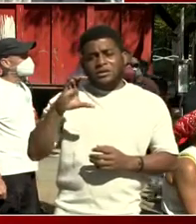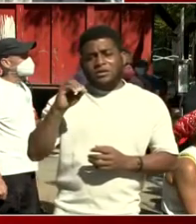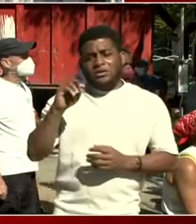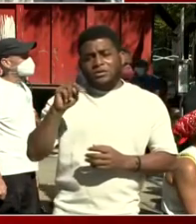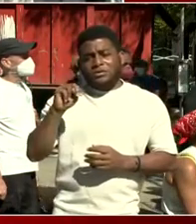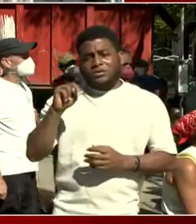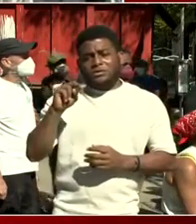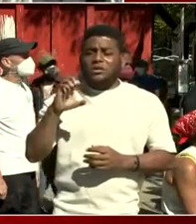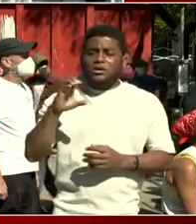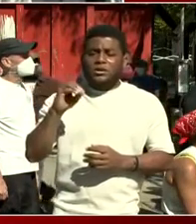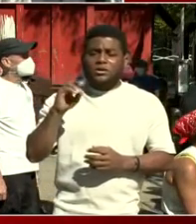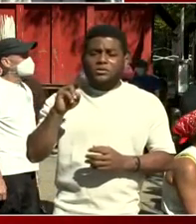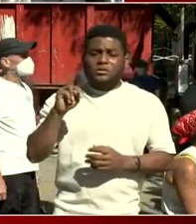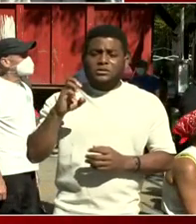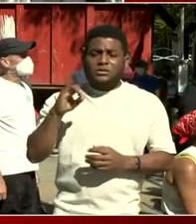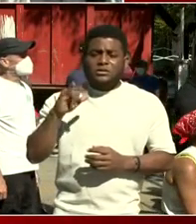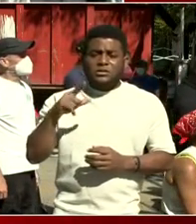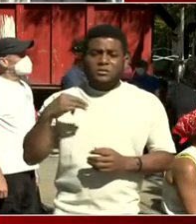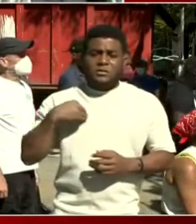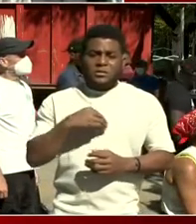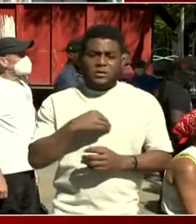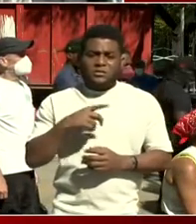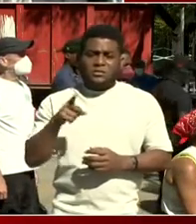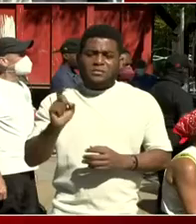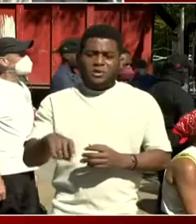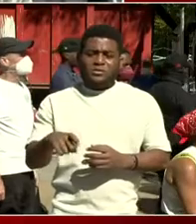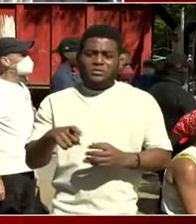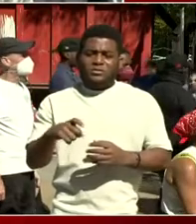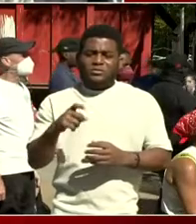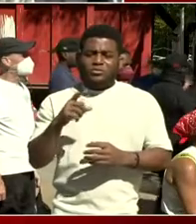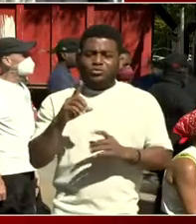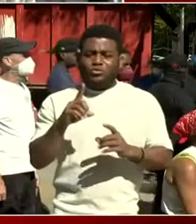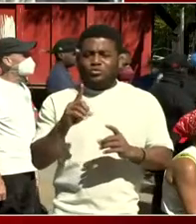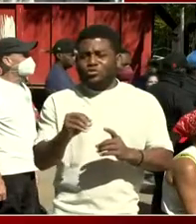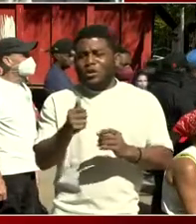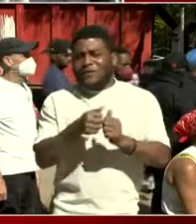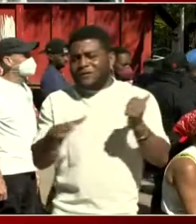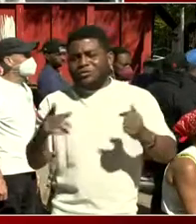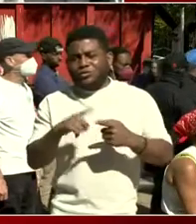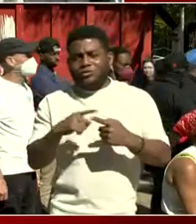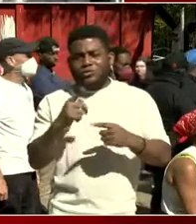is. Is that their proposal? Yeah. Yeah, I would support that.